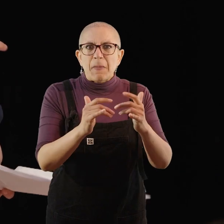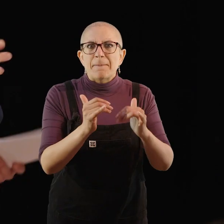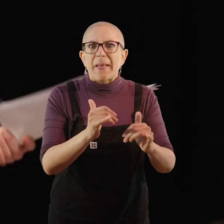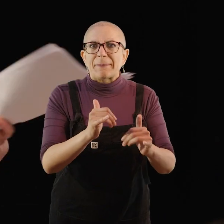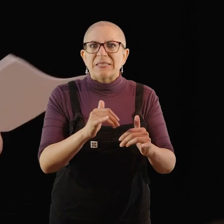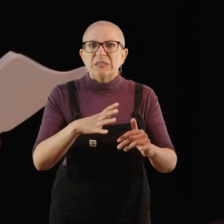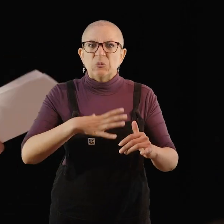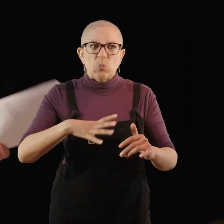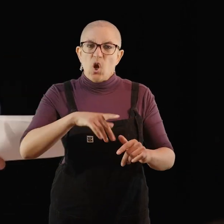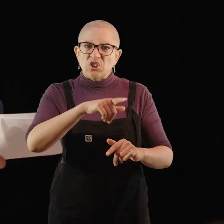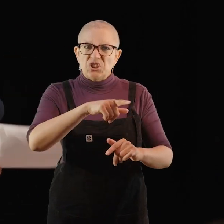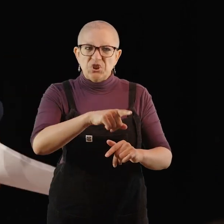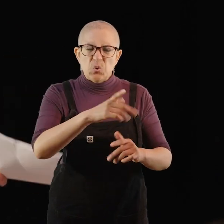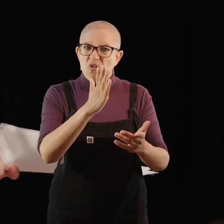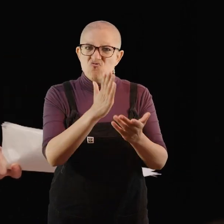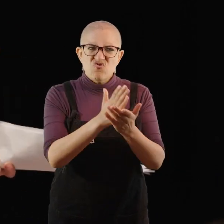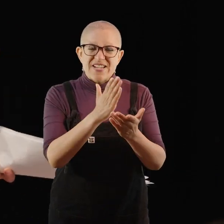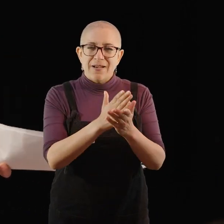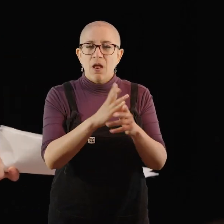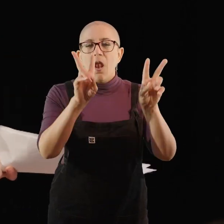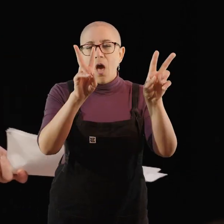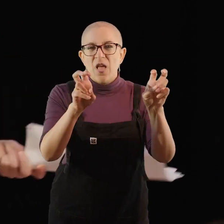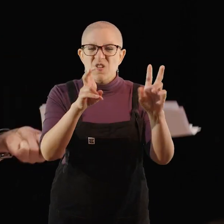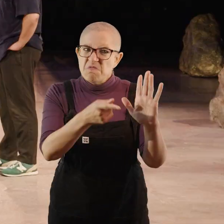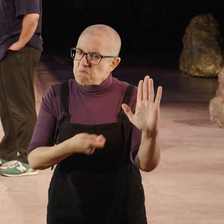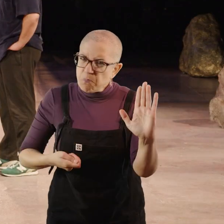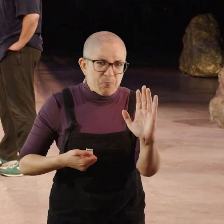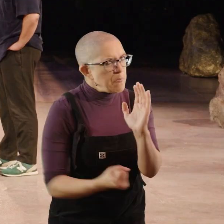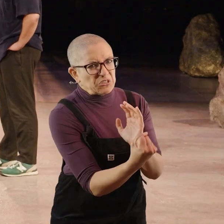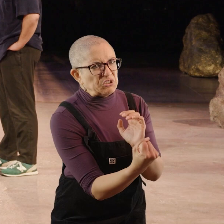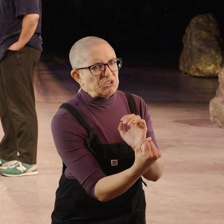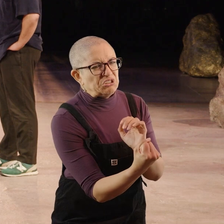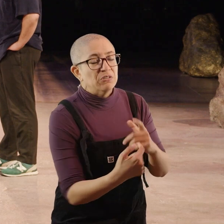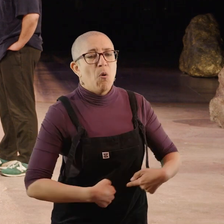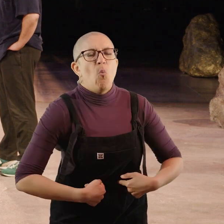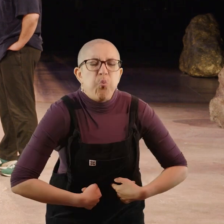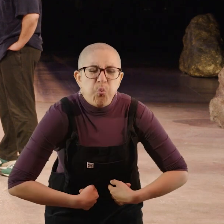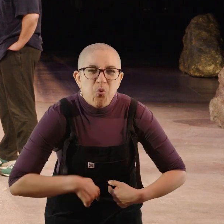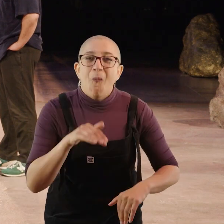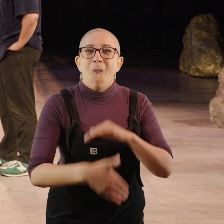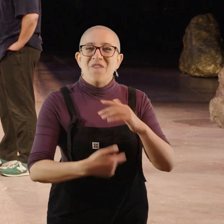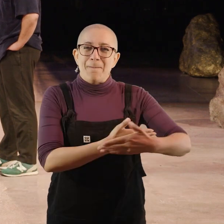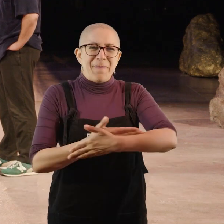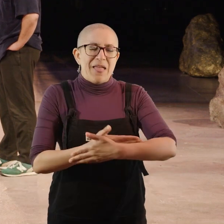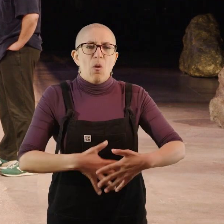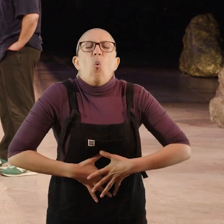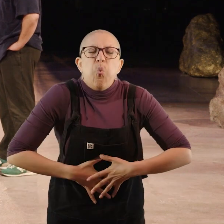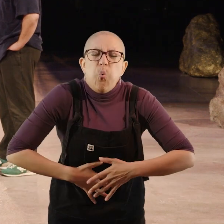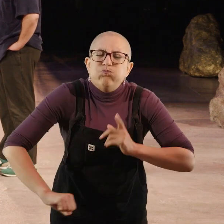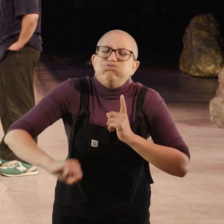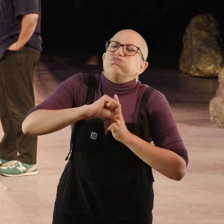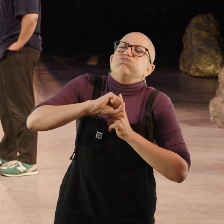absolutely, you know, the belly punch, and you really get him, and then. In a way, he's very vulnerable then for you to